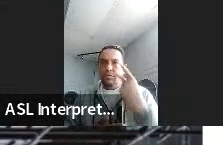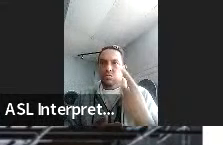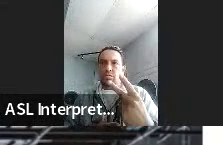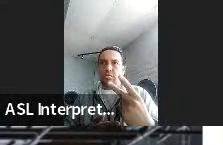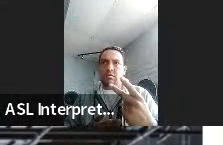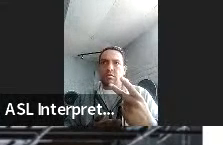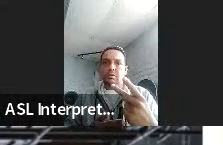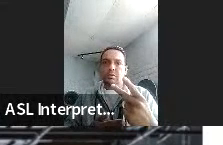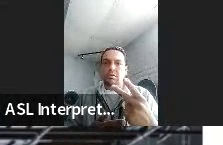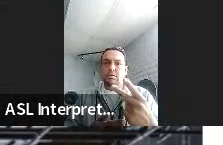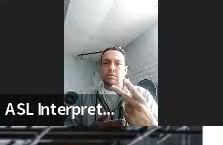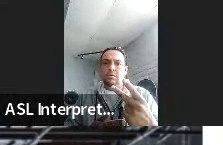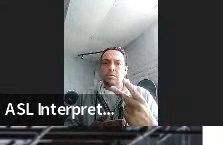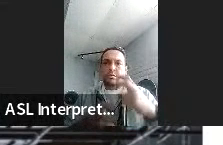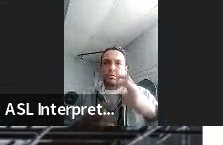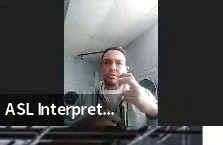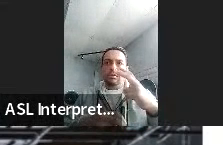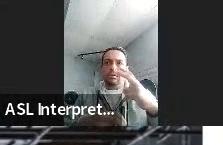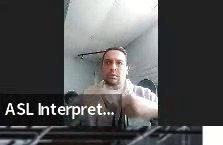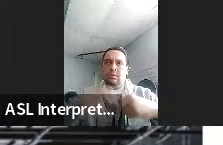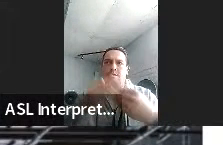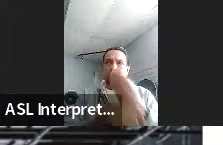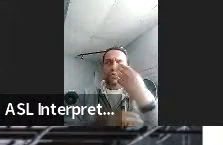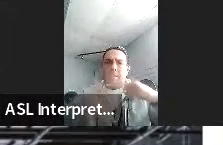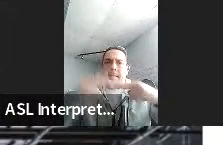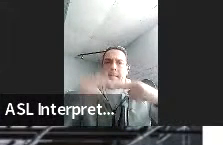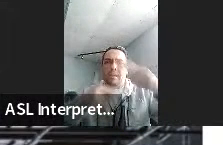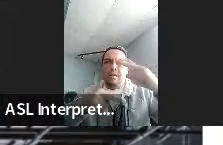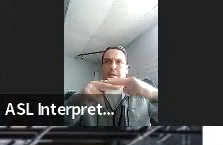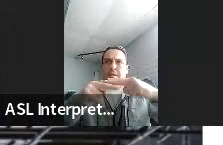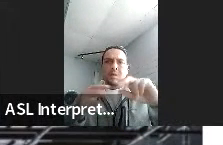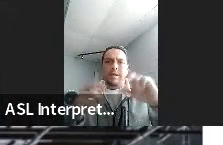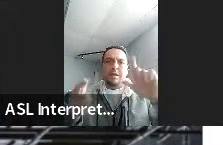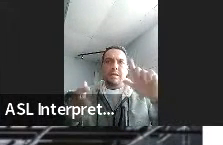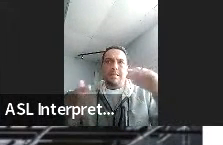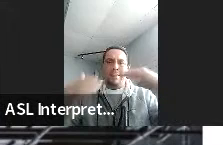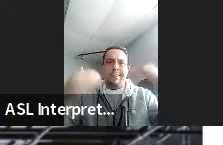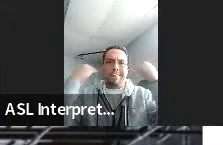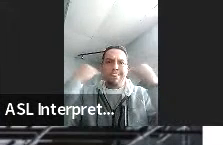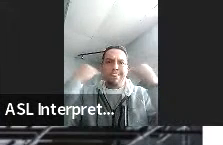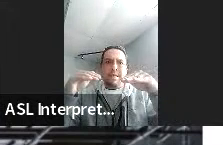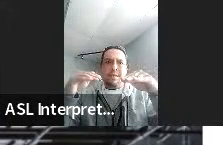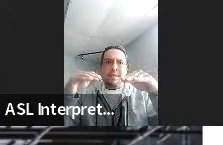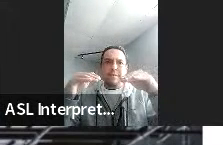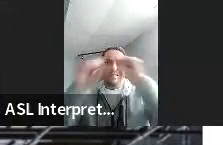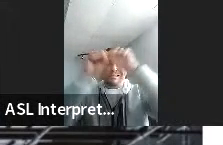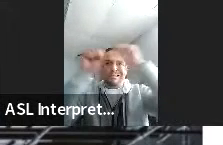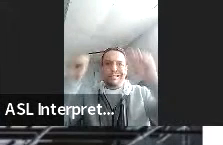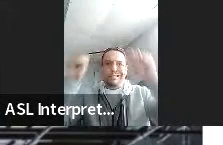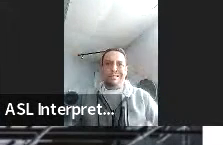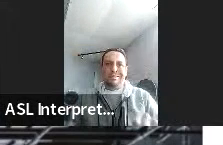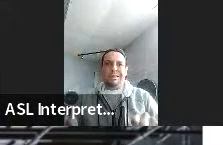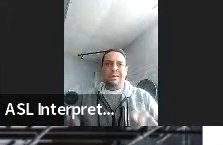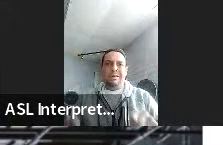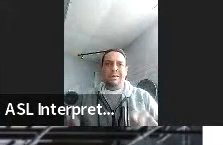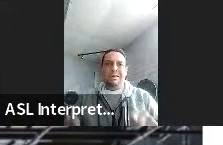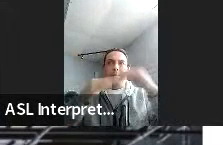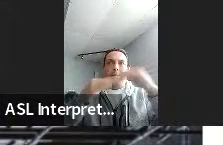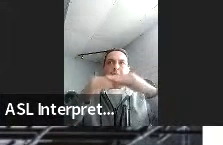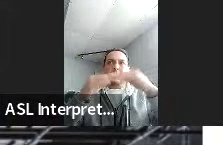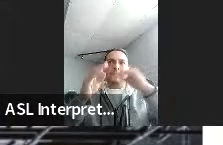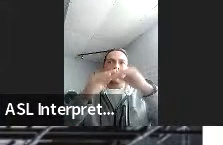zoning issue that would limit the shape of their building. So for example, film studios have struggled with zoning regulations like